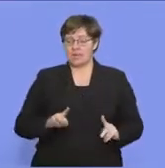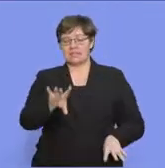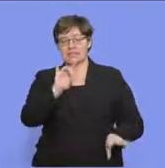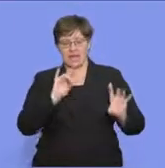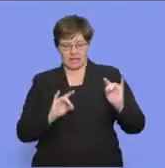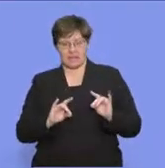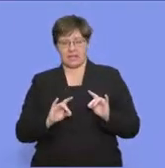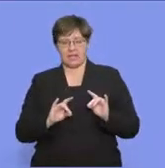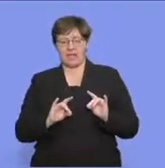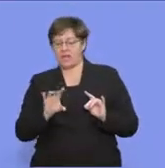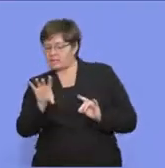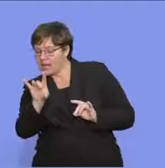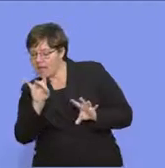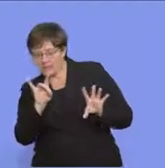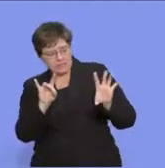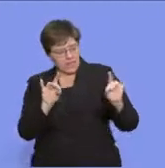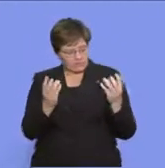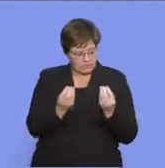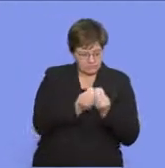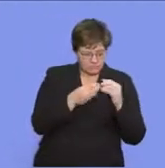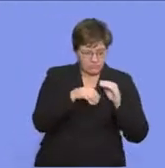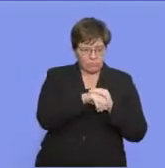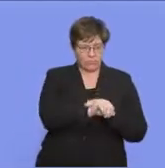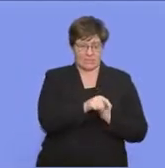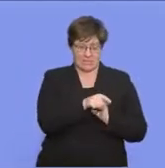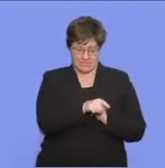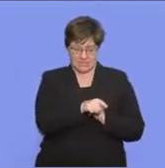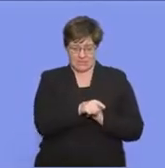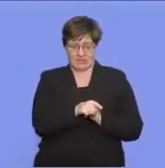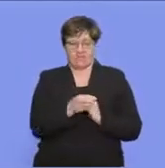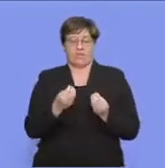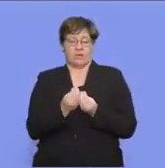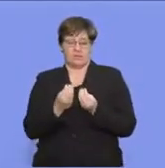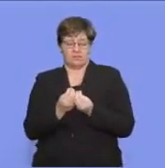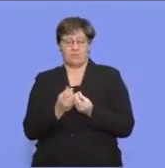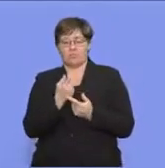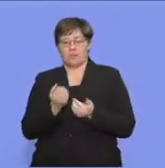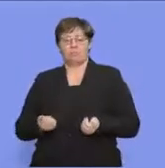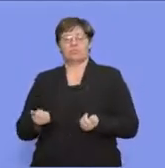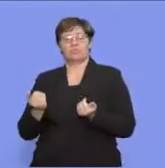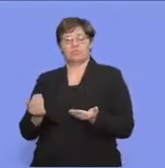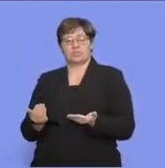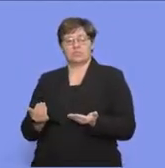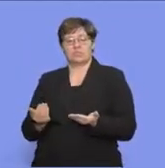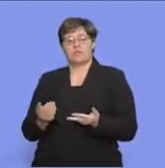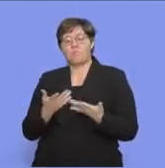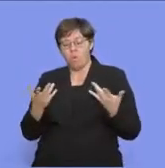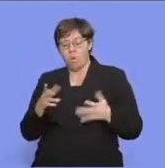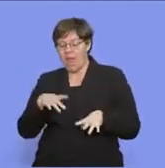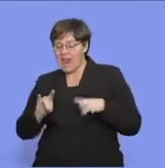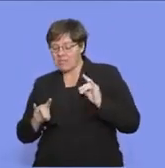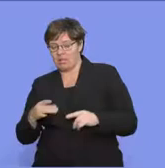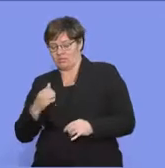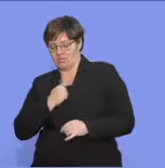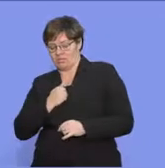selectively breed. So that's selective breeding of organisms to produce domesticated